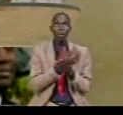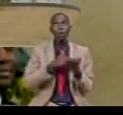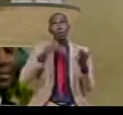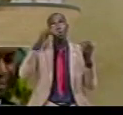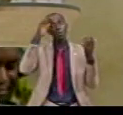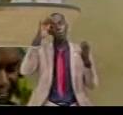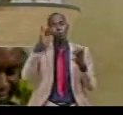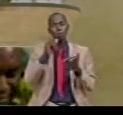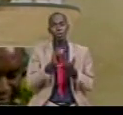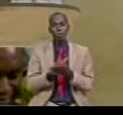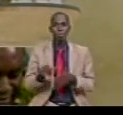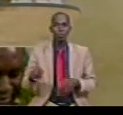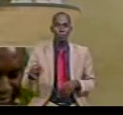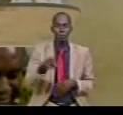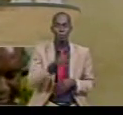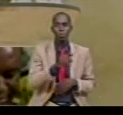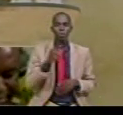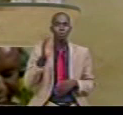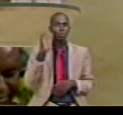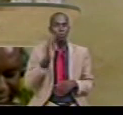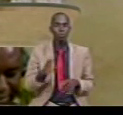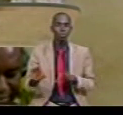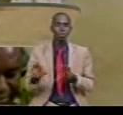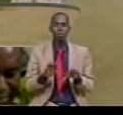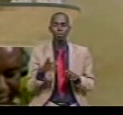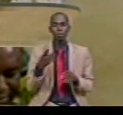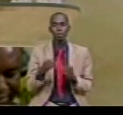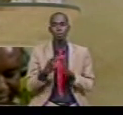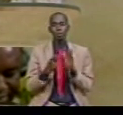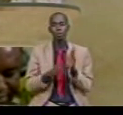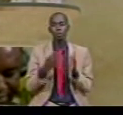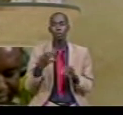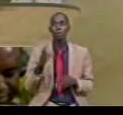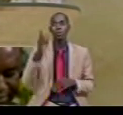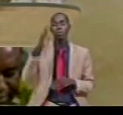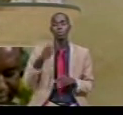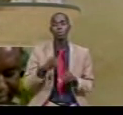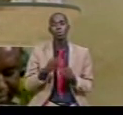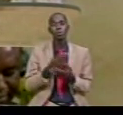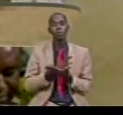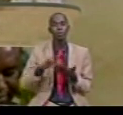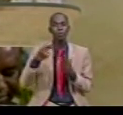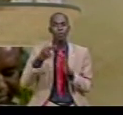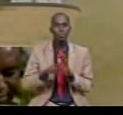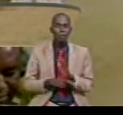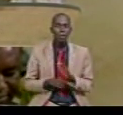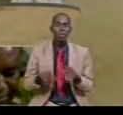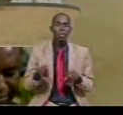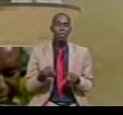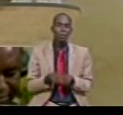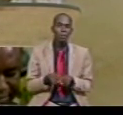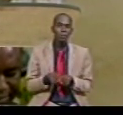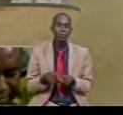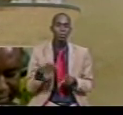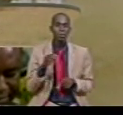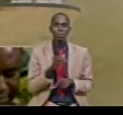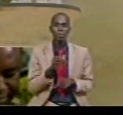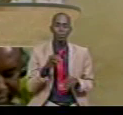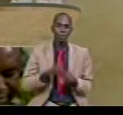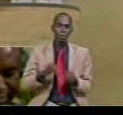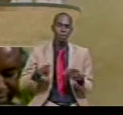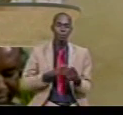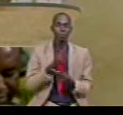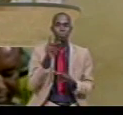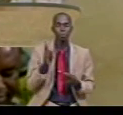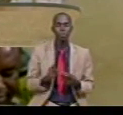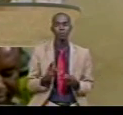that you do the will of God in holiness as the surgeon performs a surgery in perfect